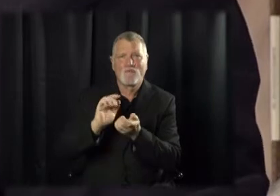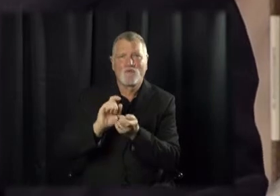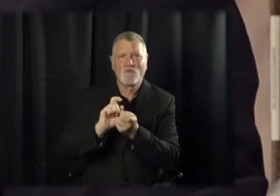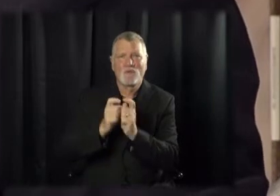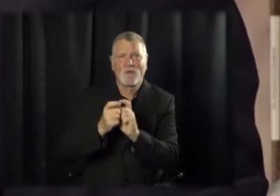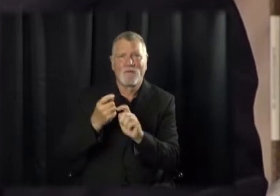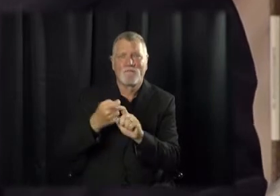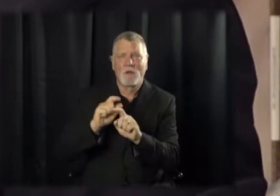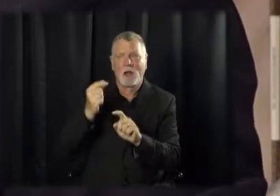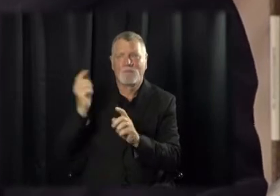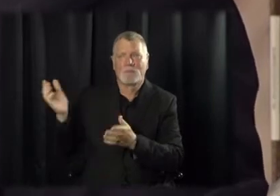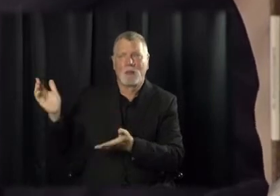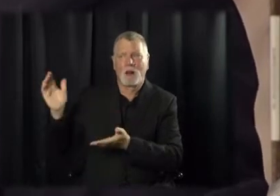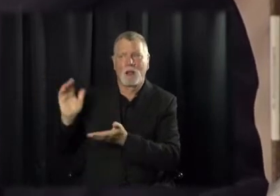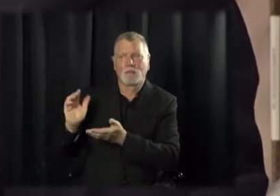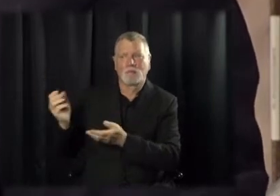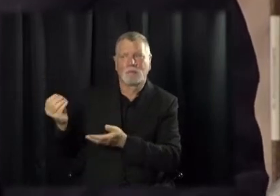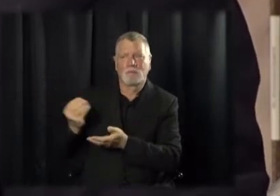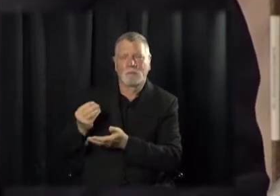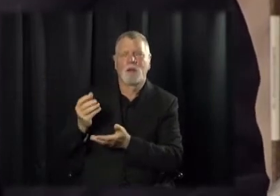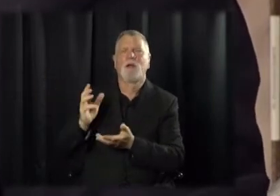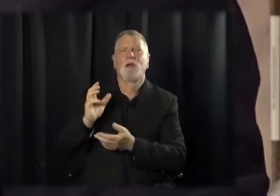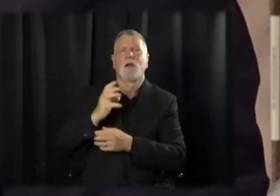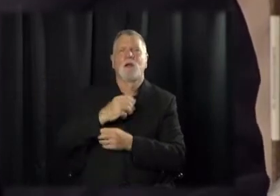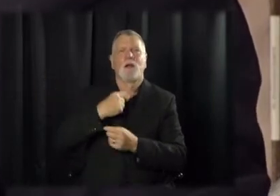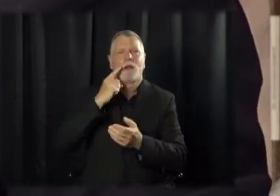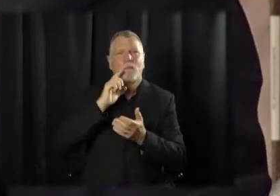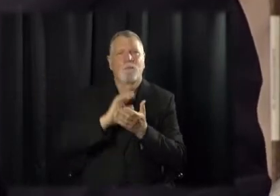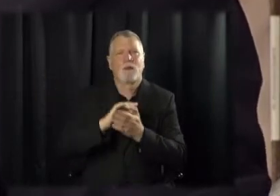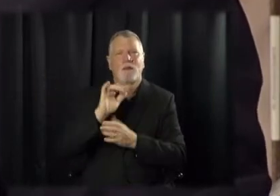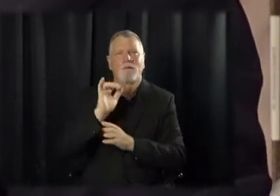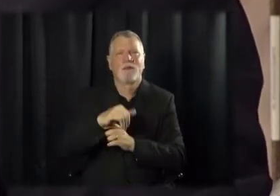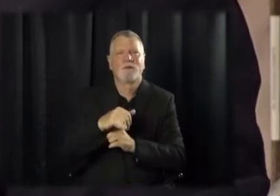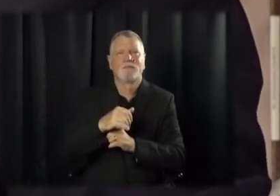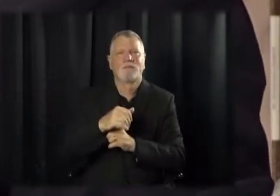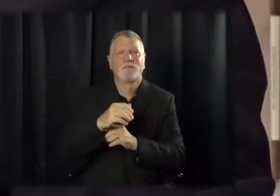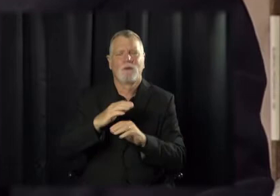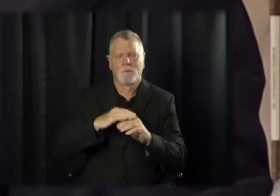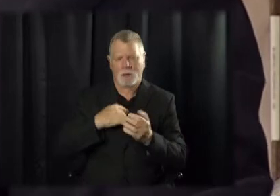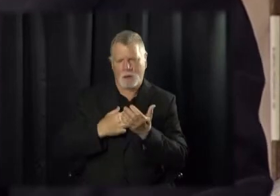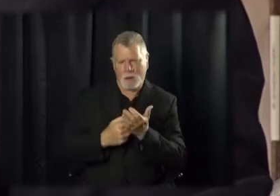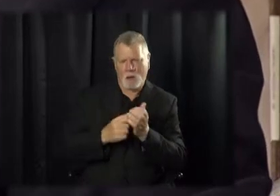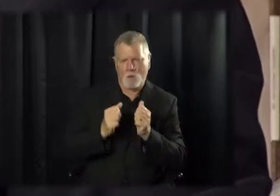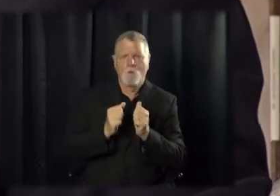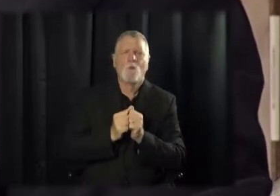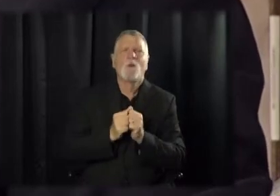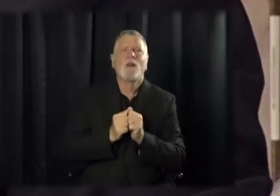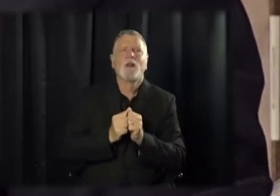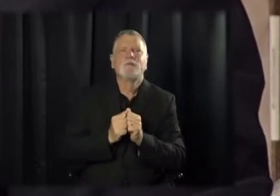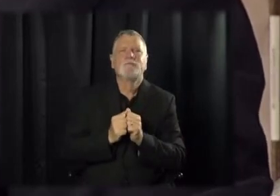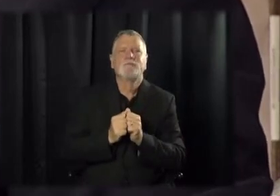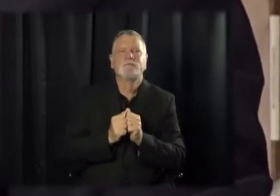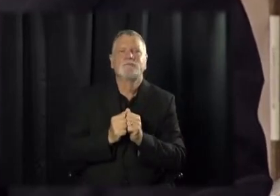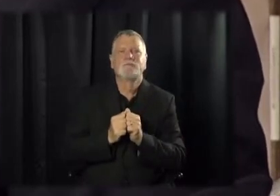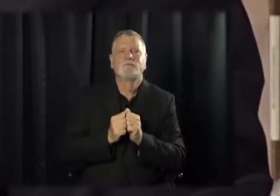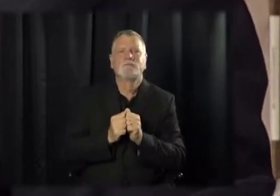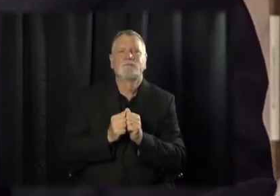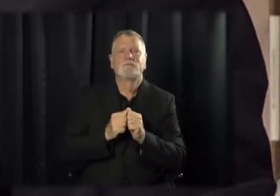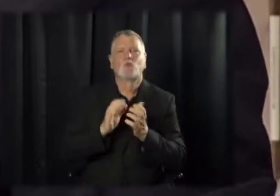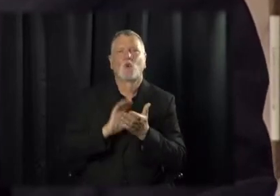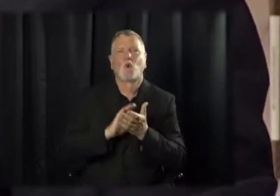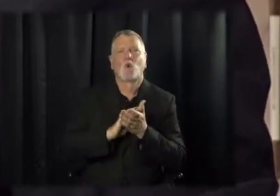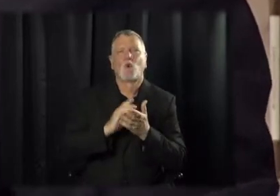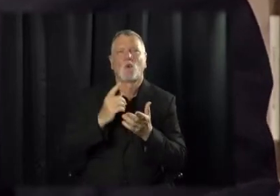from the central government. And I believe that, based on my discussions with school